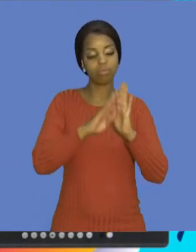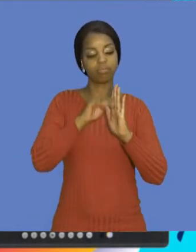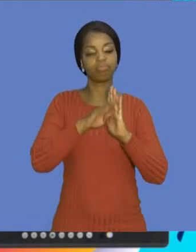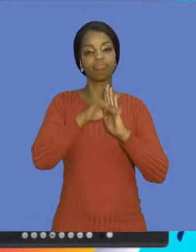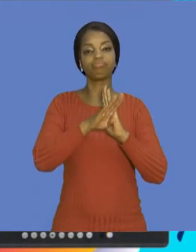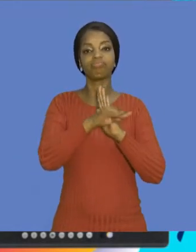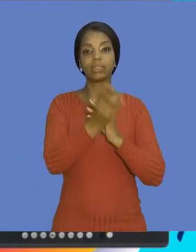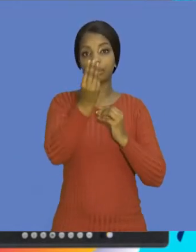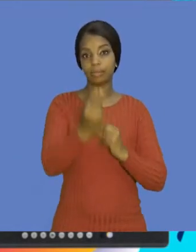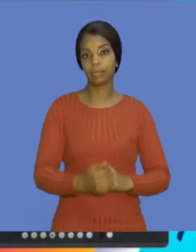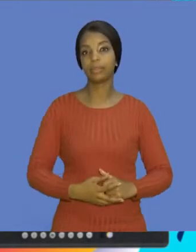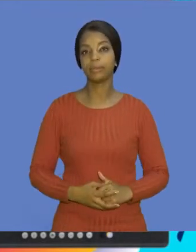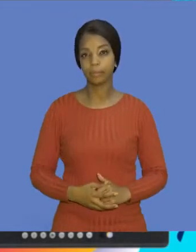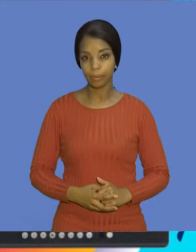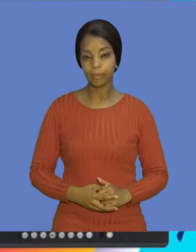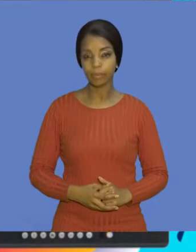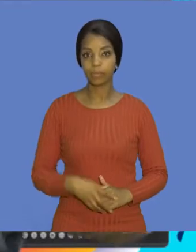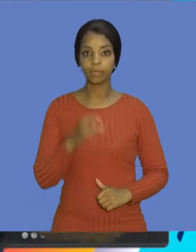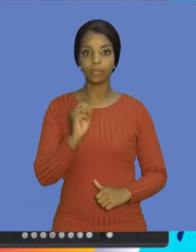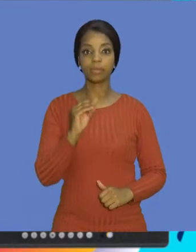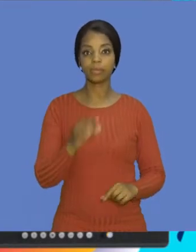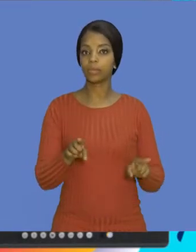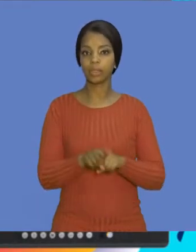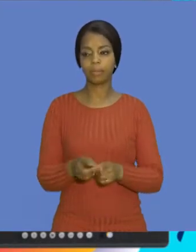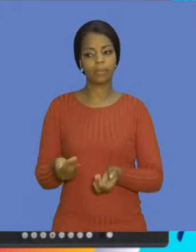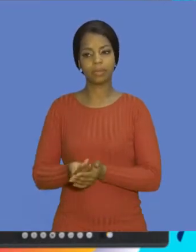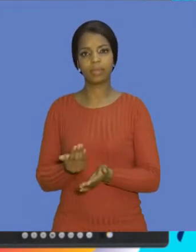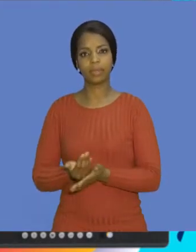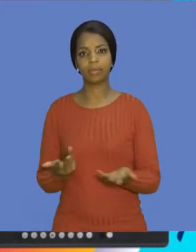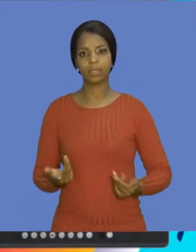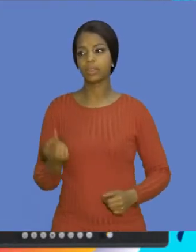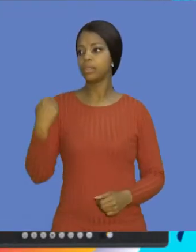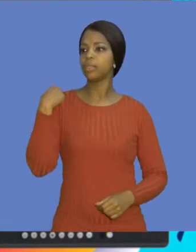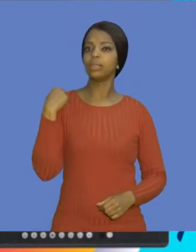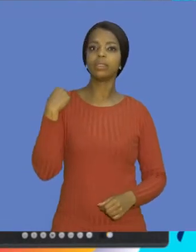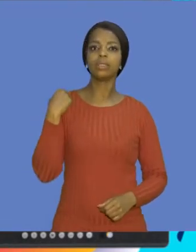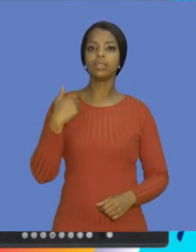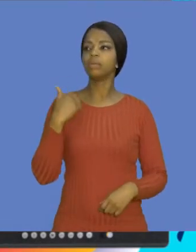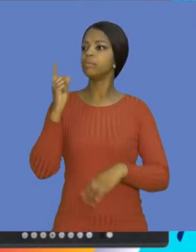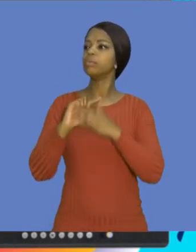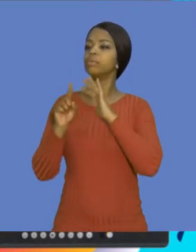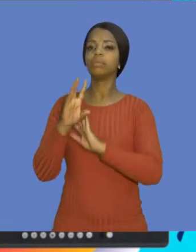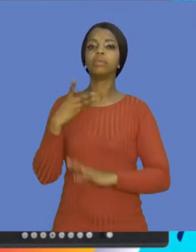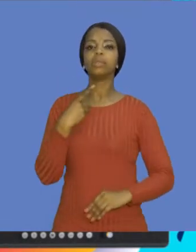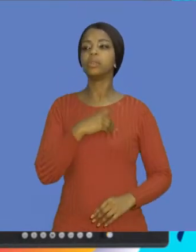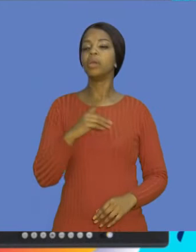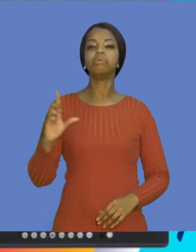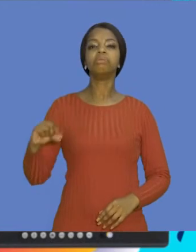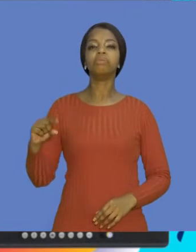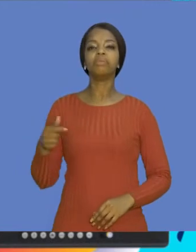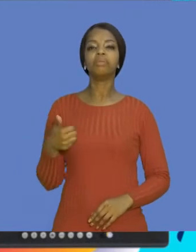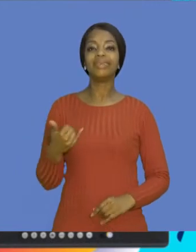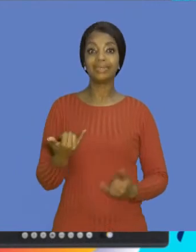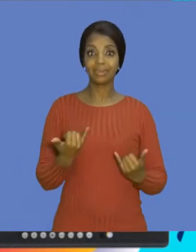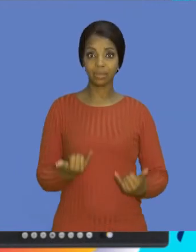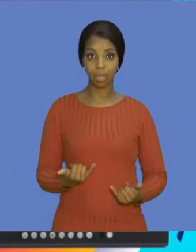with goods, with services as well. Yesterday, you find that for you to go to the doctor, it was a bit cheap, but today is a